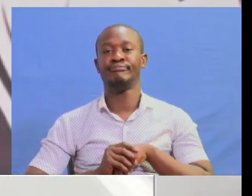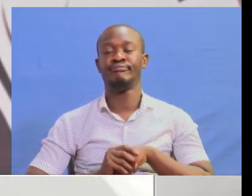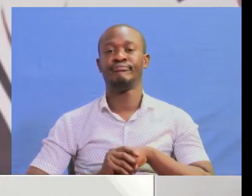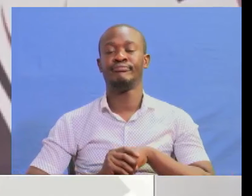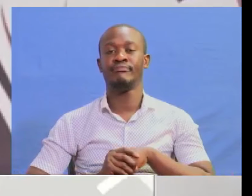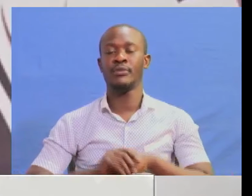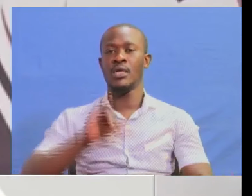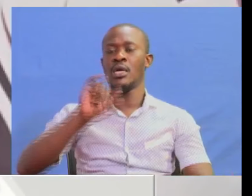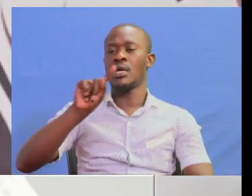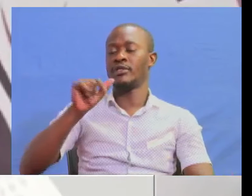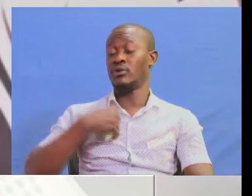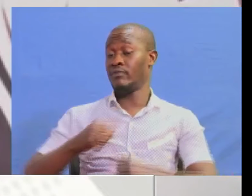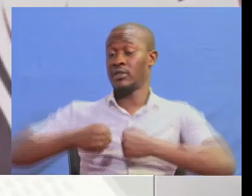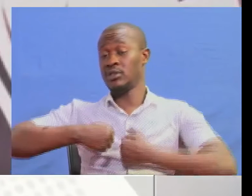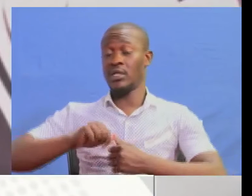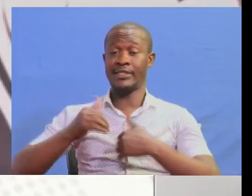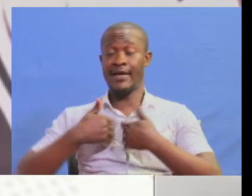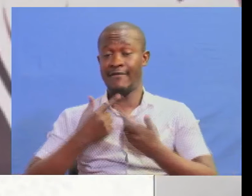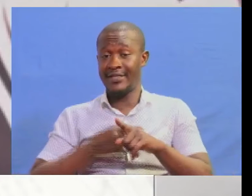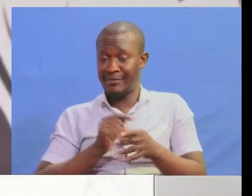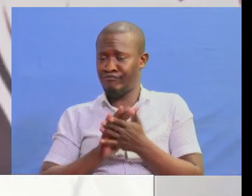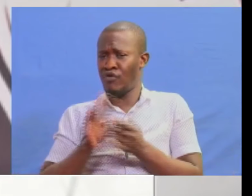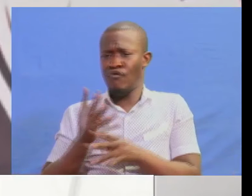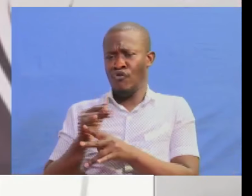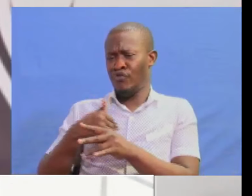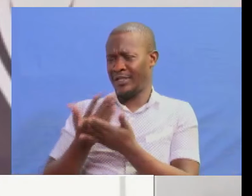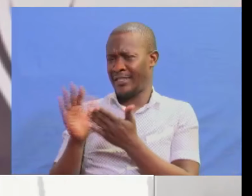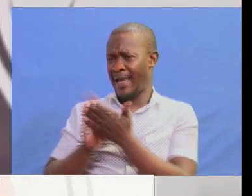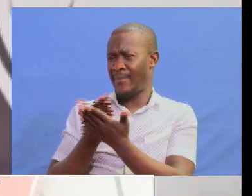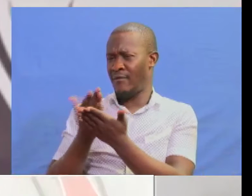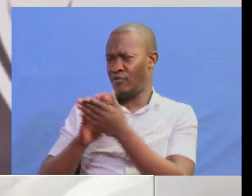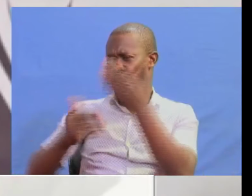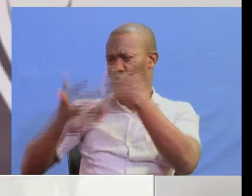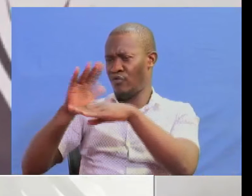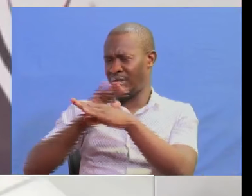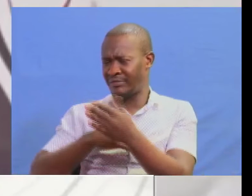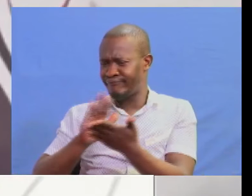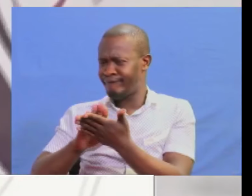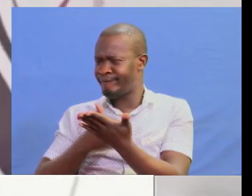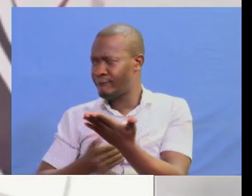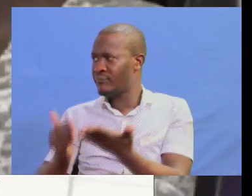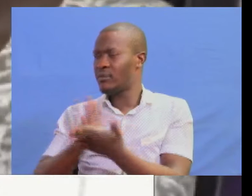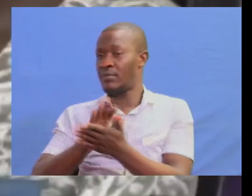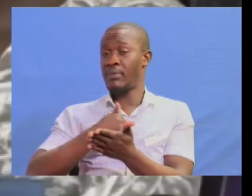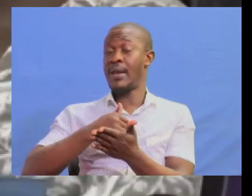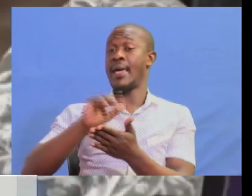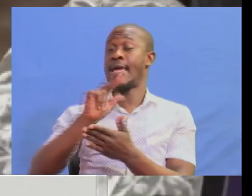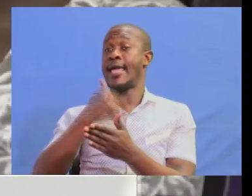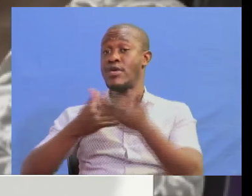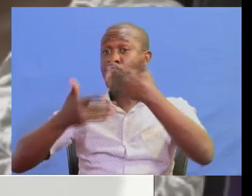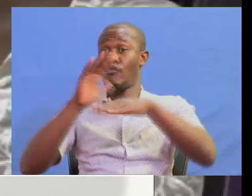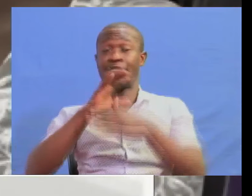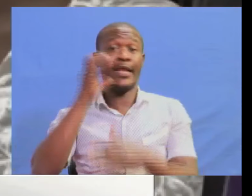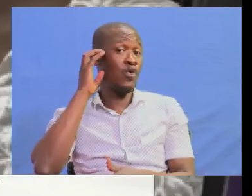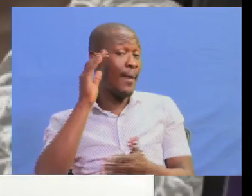Kenga highlighted on the challenges encountered when Form 4 leavers apply for university placement as they depend on the Kenya Universities and Colleges